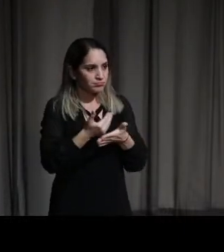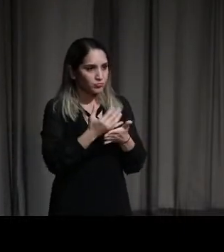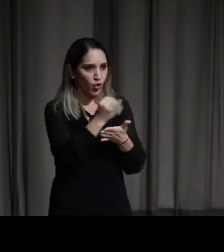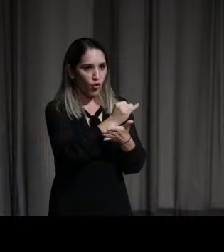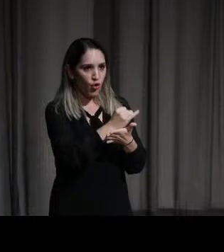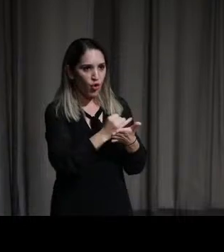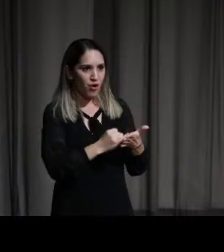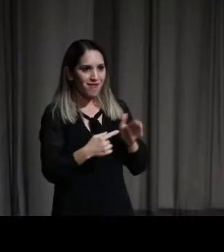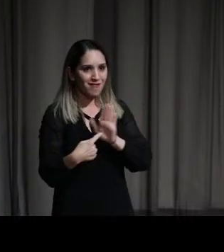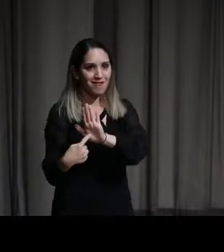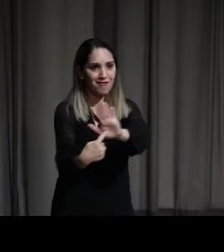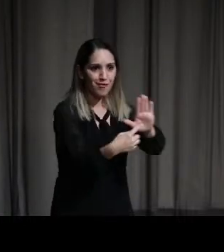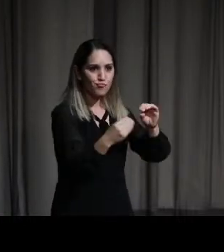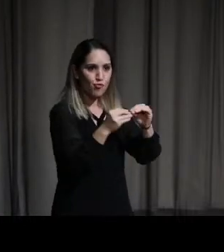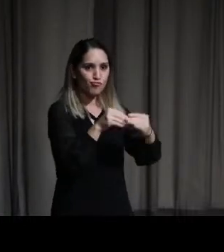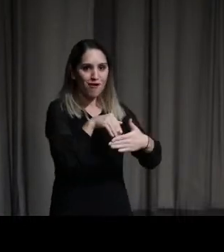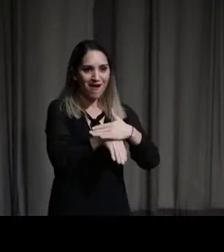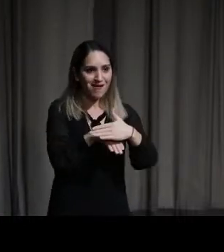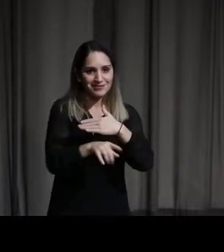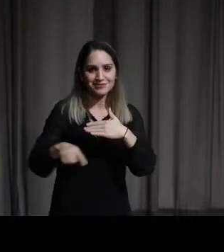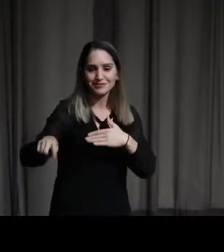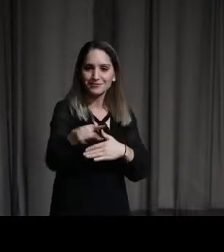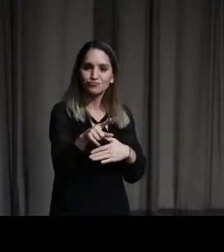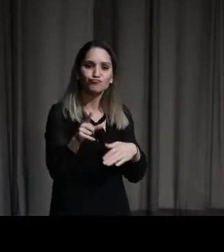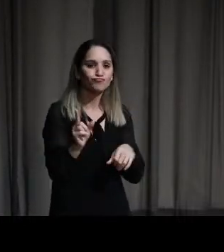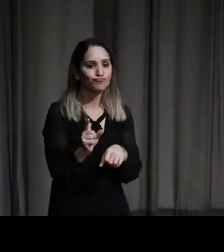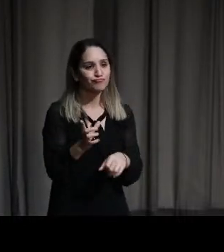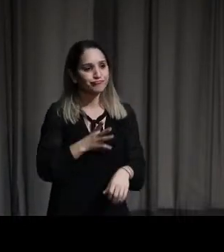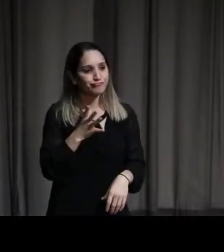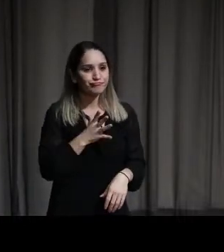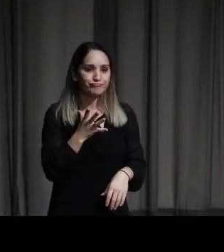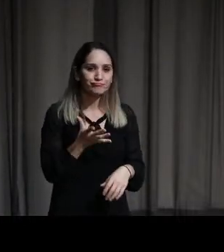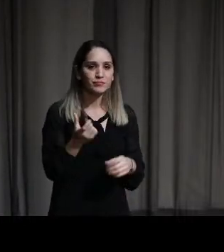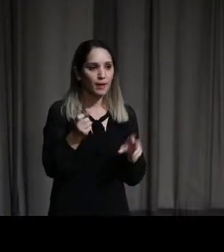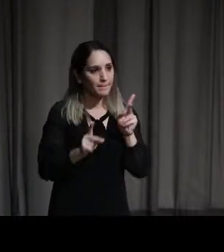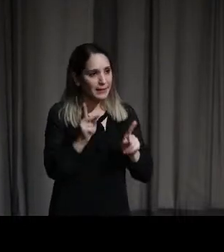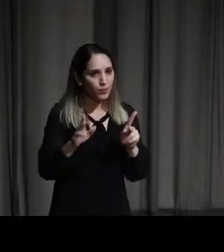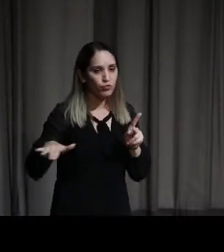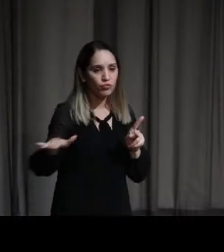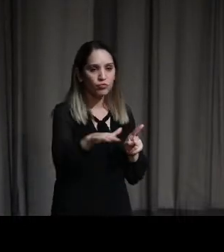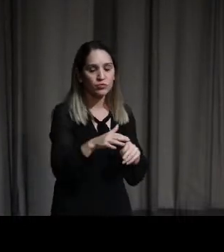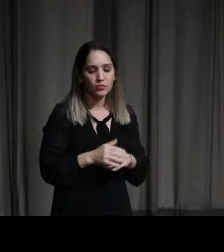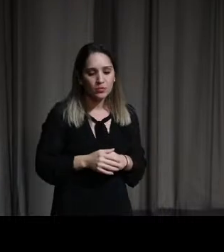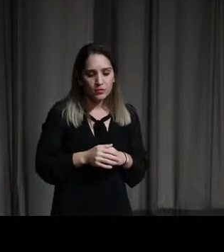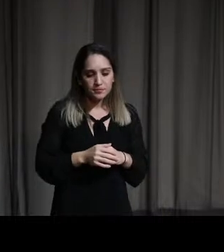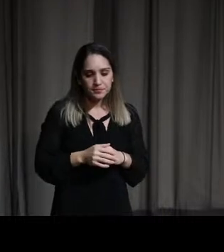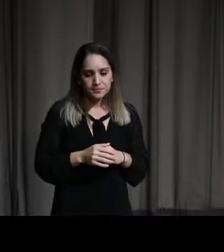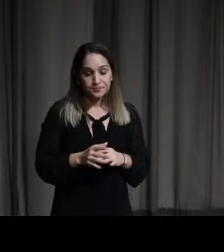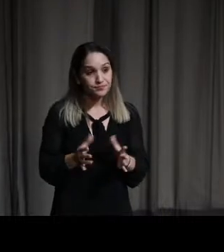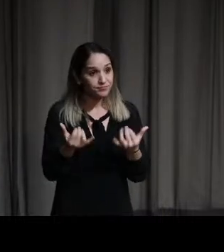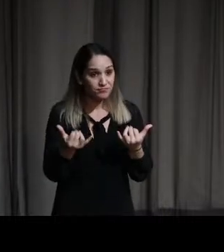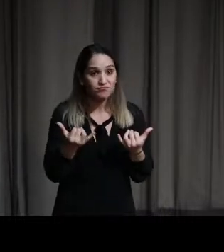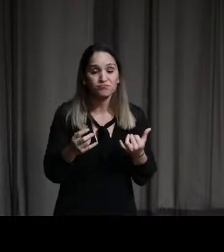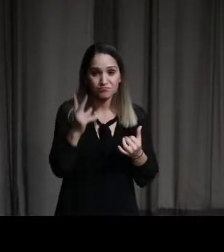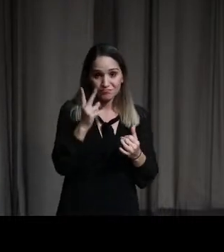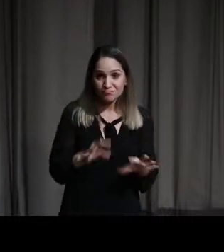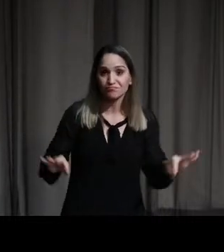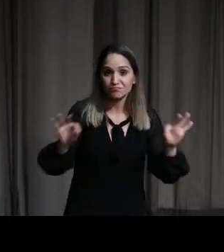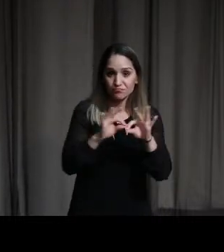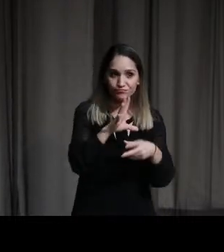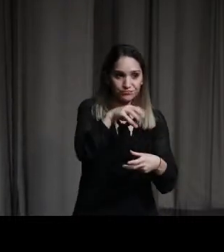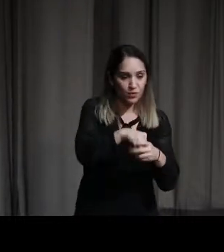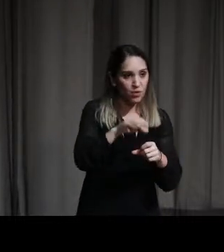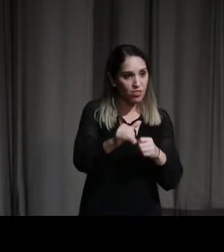arts in general, to, you know, common people and the masses. And I think it's significant that Mariano himself plays an important role in that